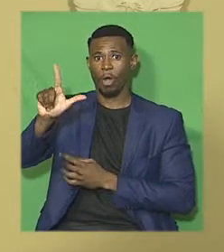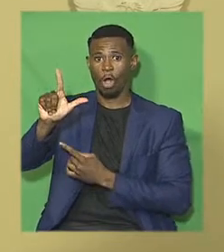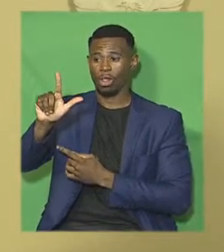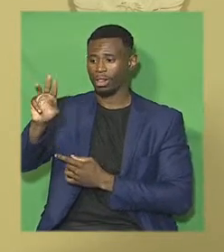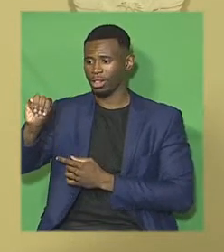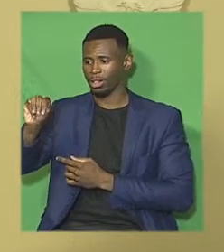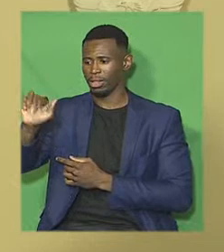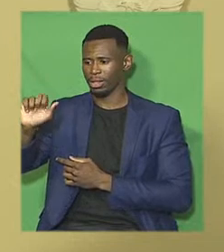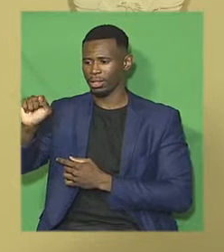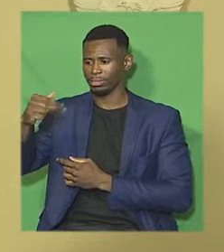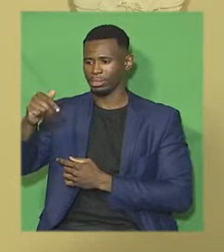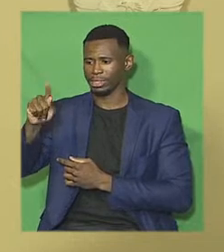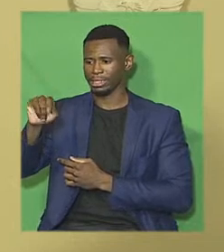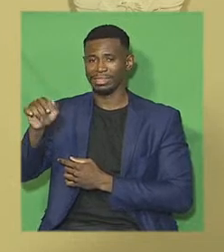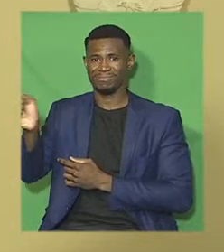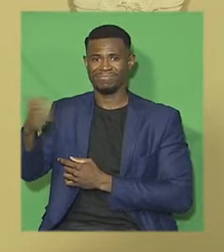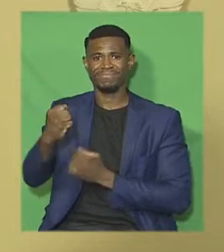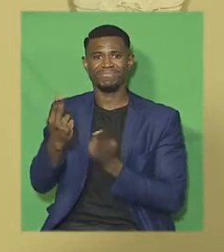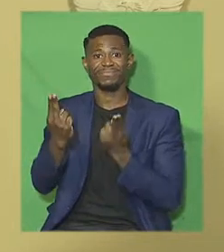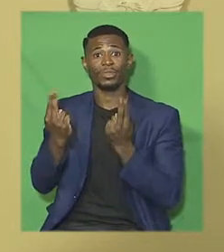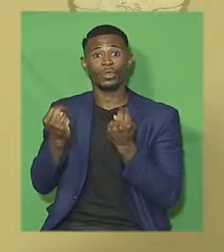President of the Republic of South Africa.